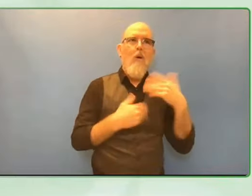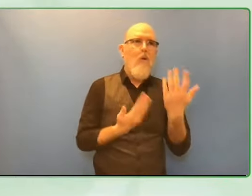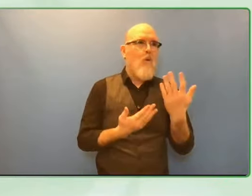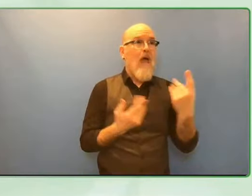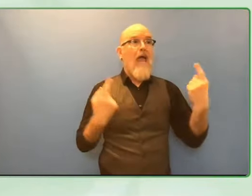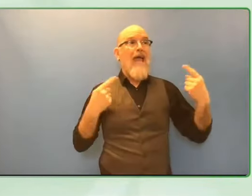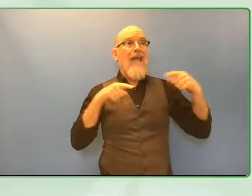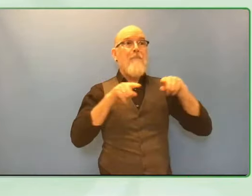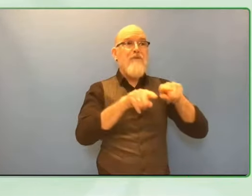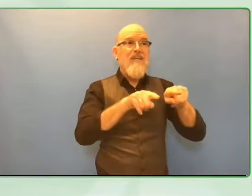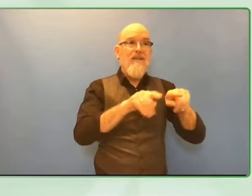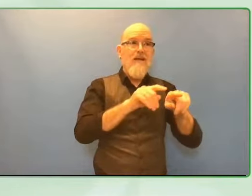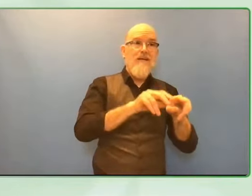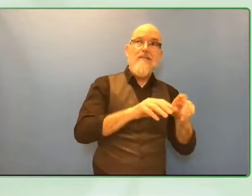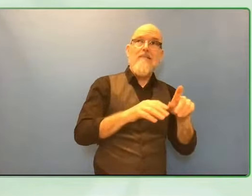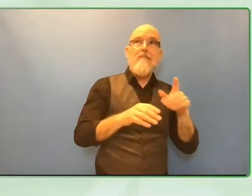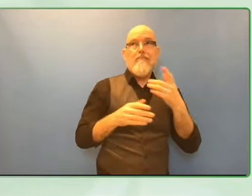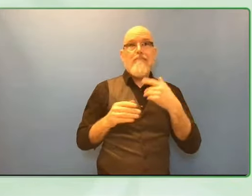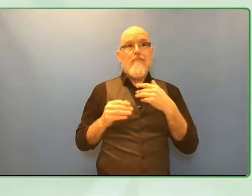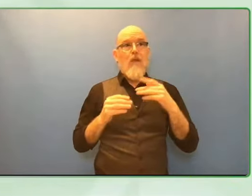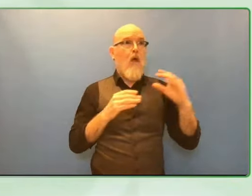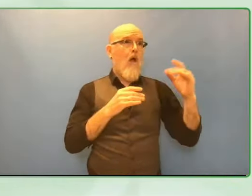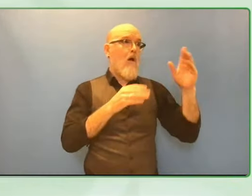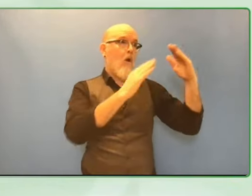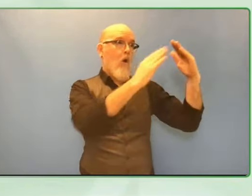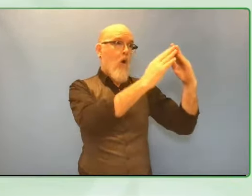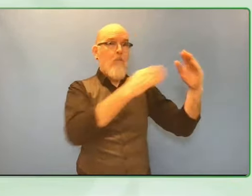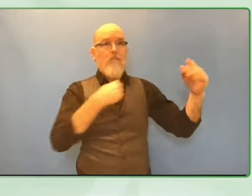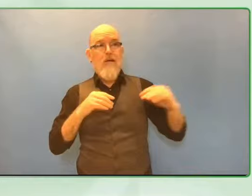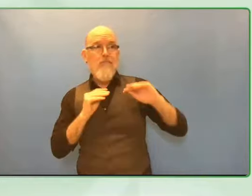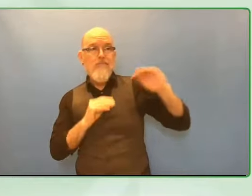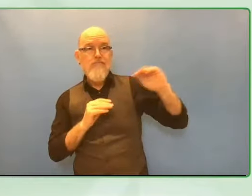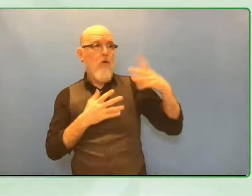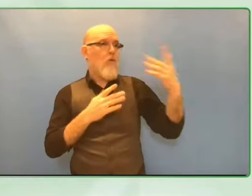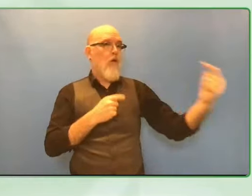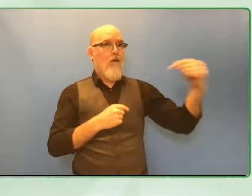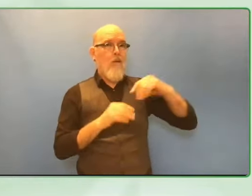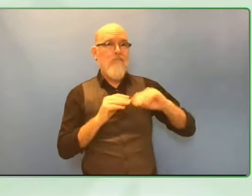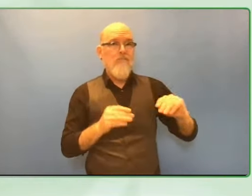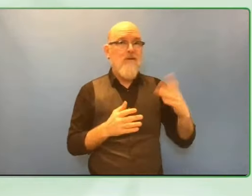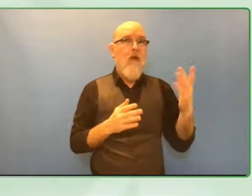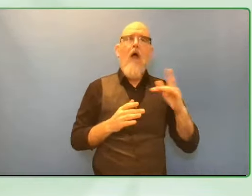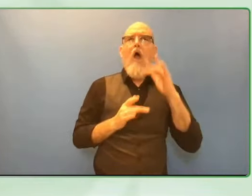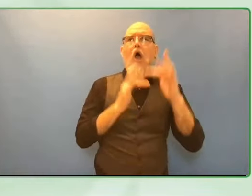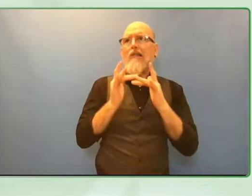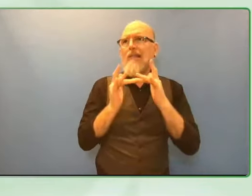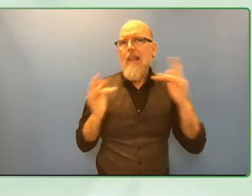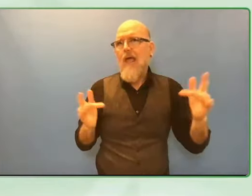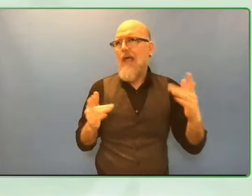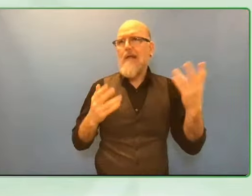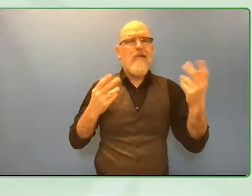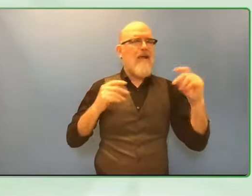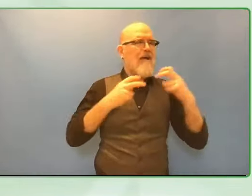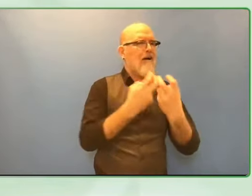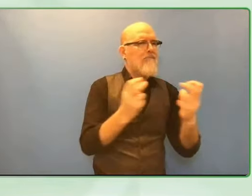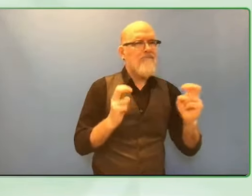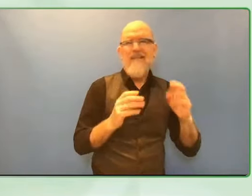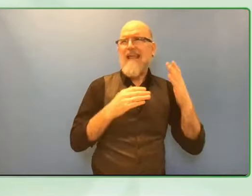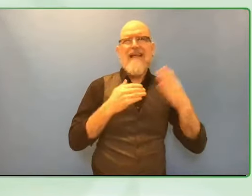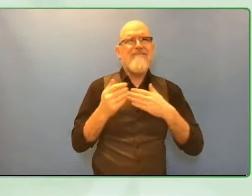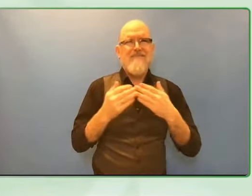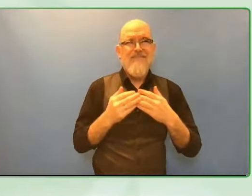learning, it's on-site learning or online learning. But it also needs, as the dual vocational system means,